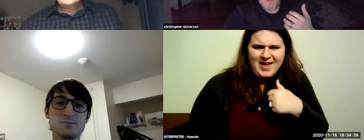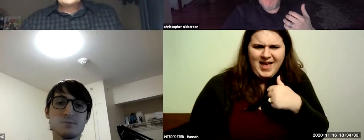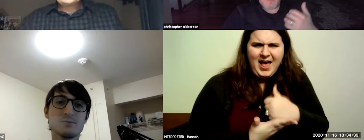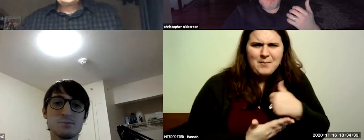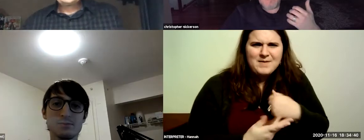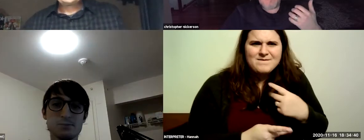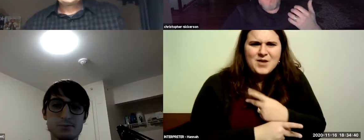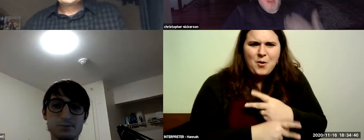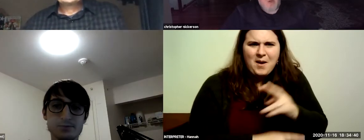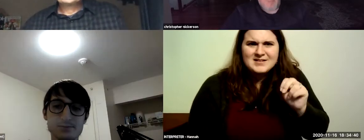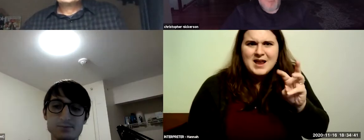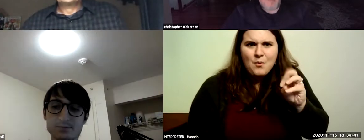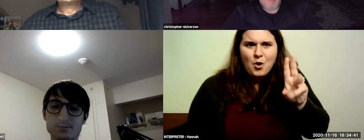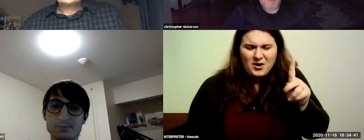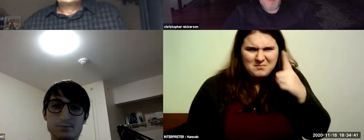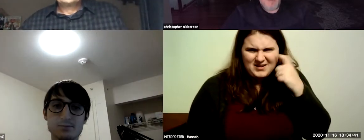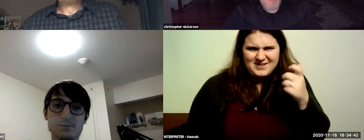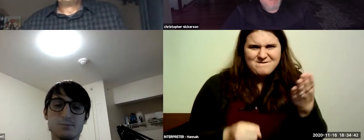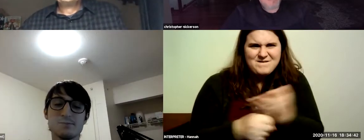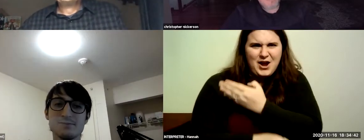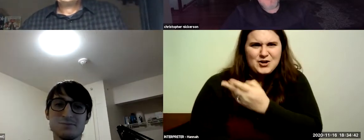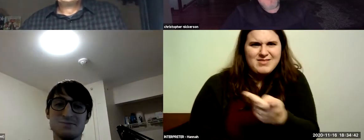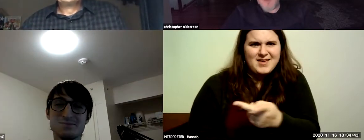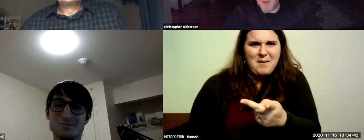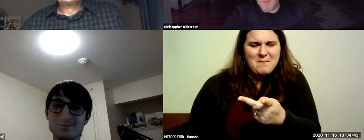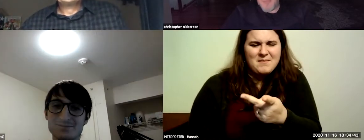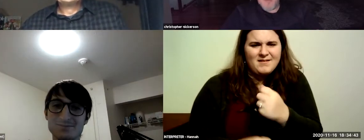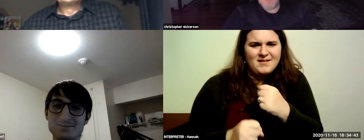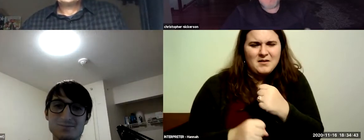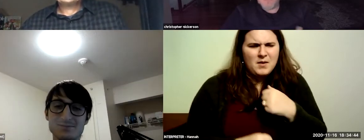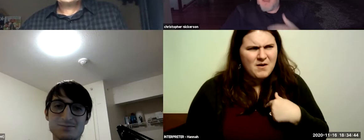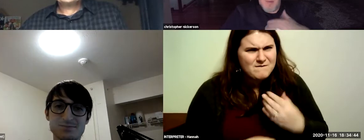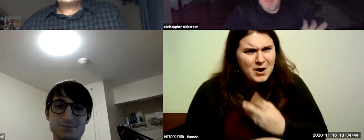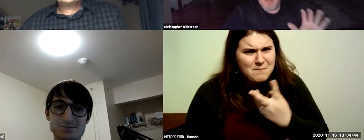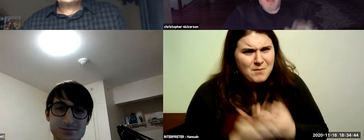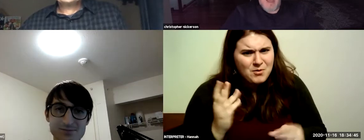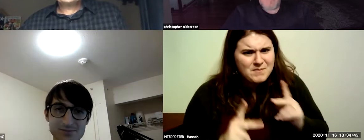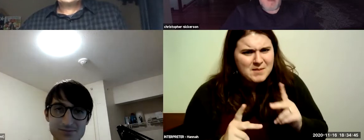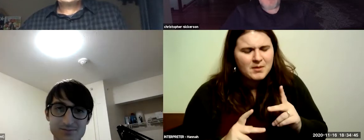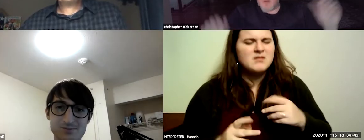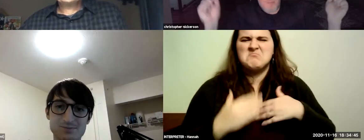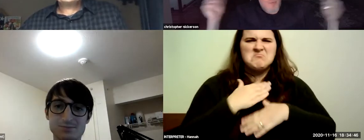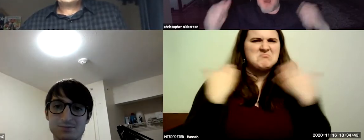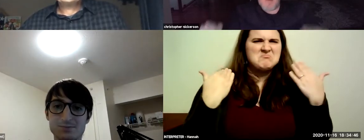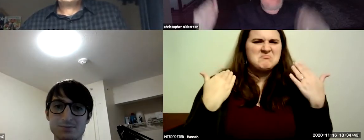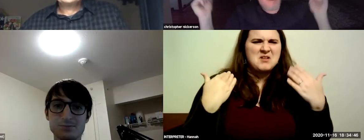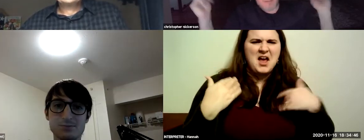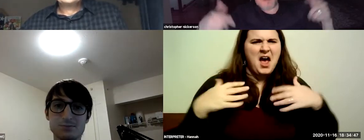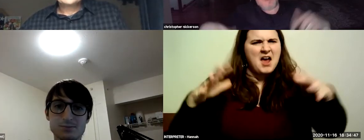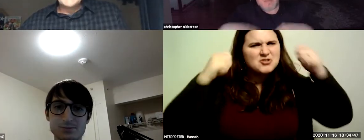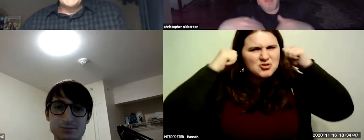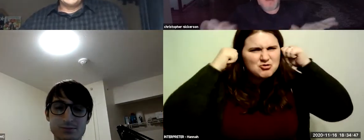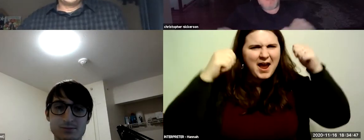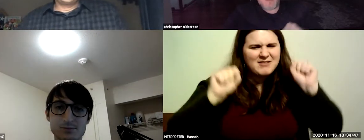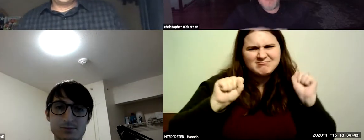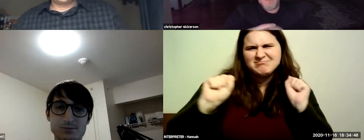networking stuff? Because I fired both of them. And I was like, you fired both of them? He's like, yep, I'm just not going to have that. I drug them both out by their ears and just